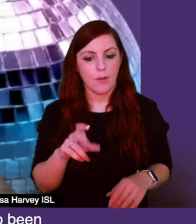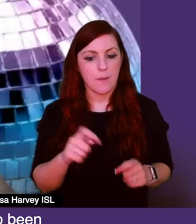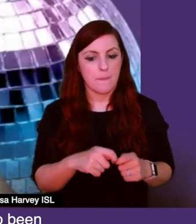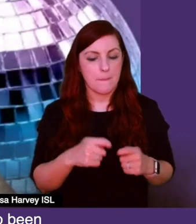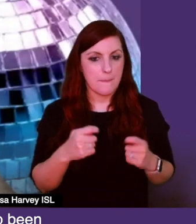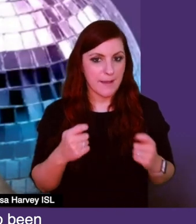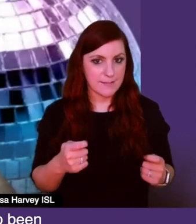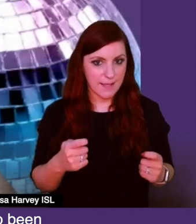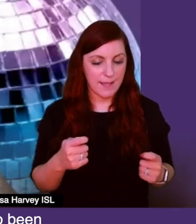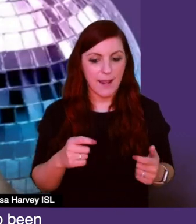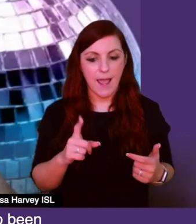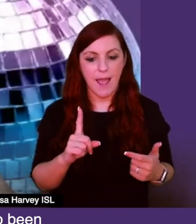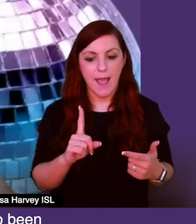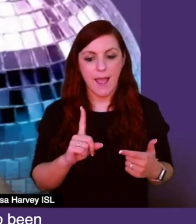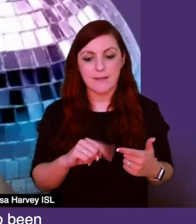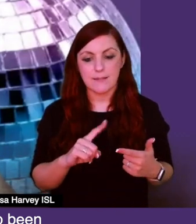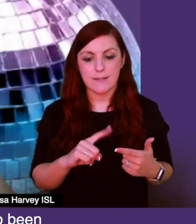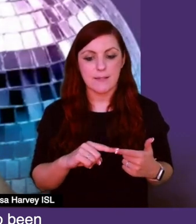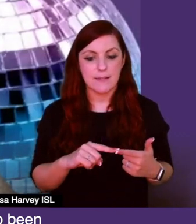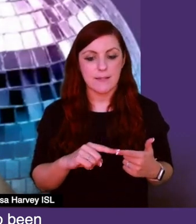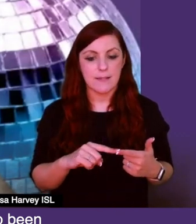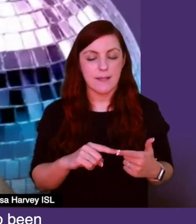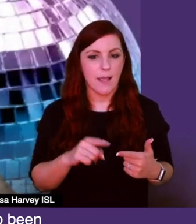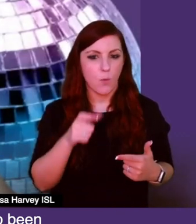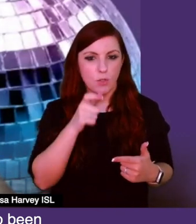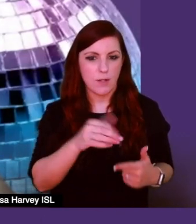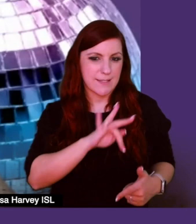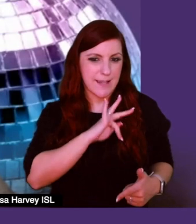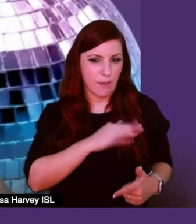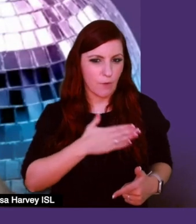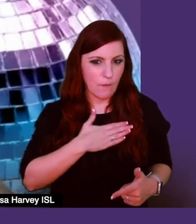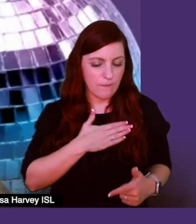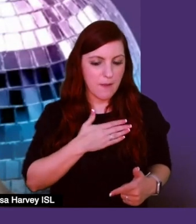third edition, and it's called Self Love.